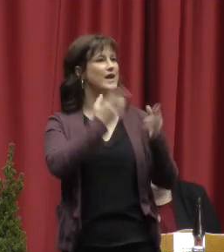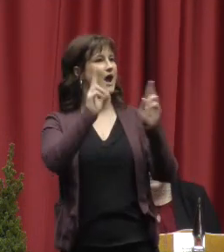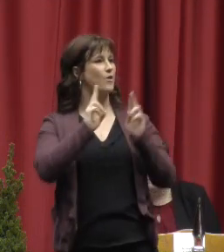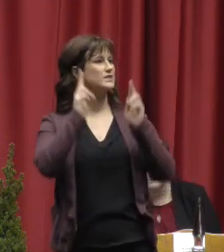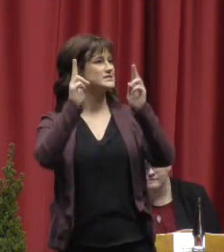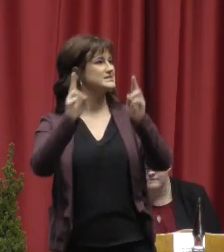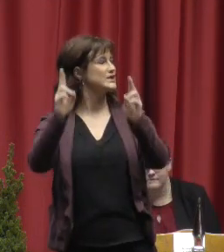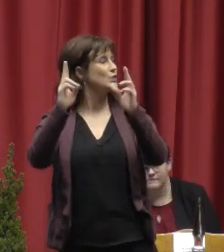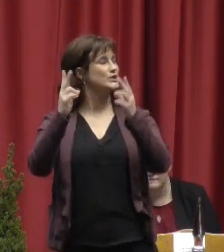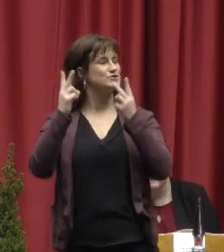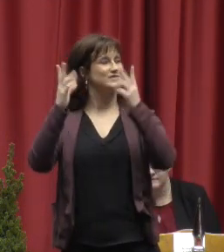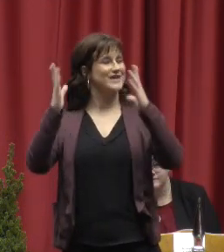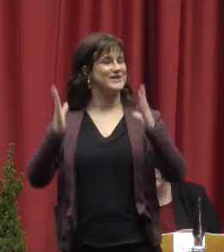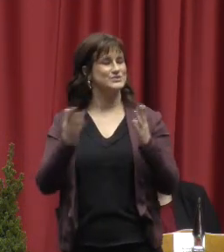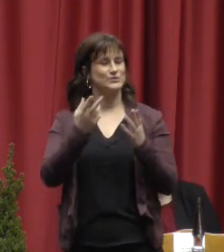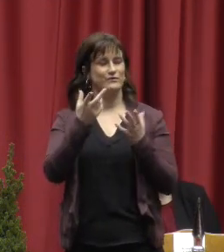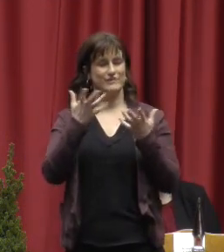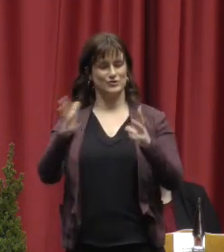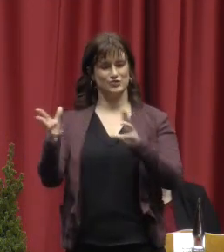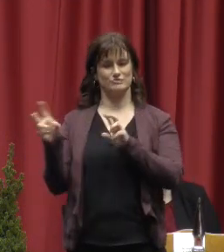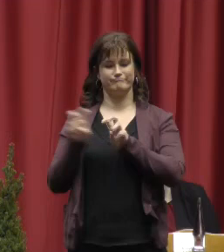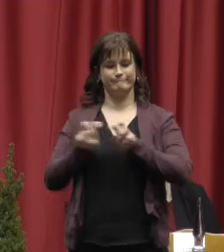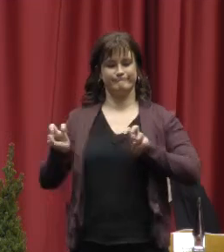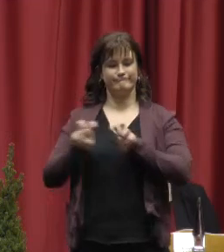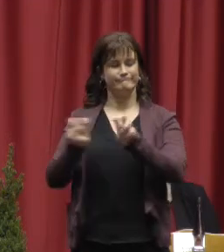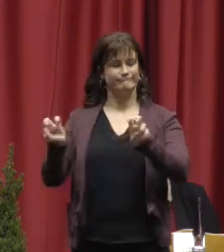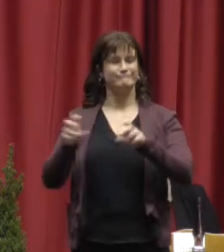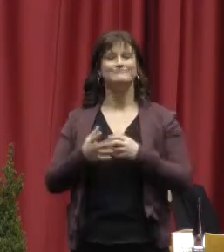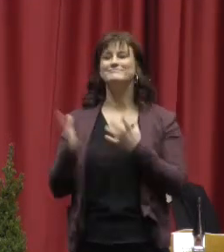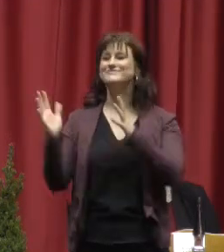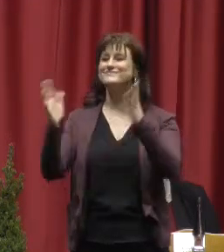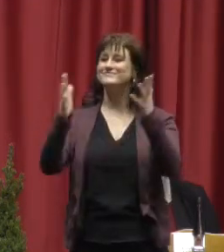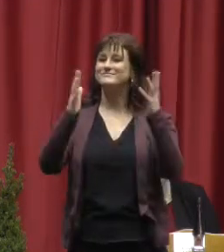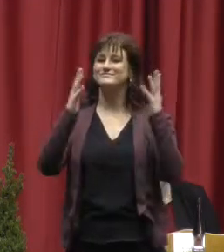guests who have joined me on stage.